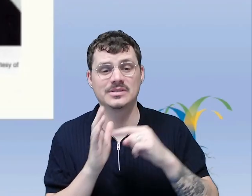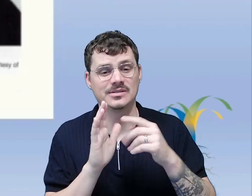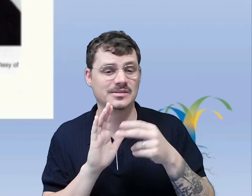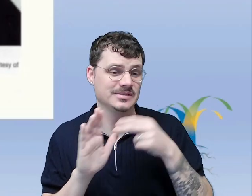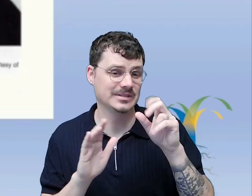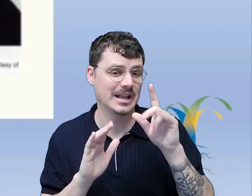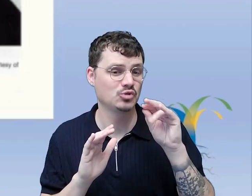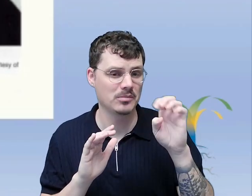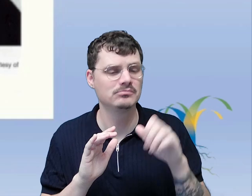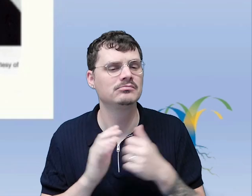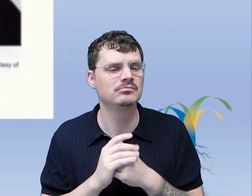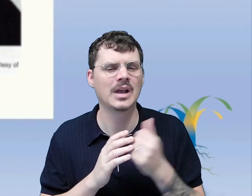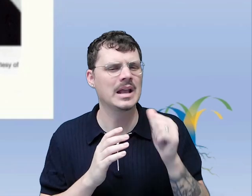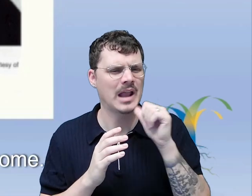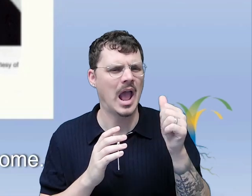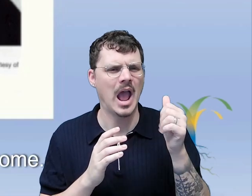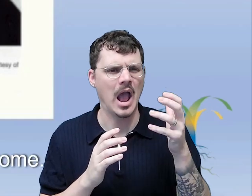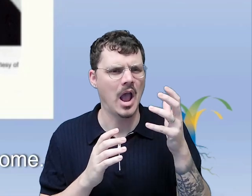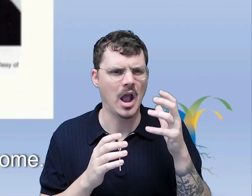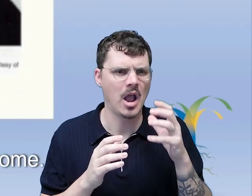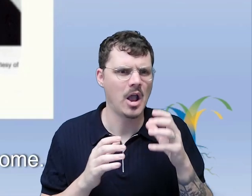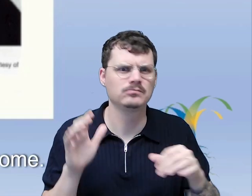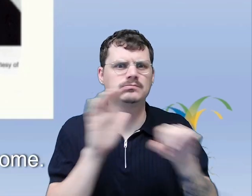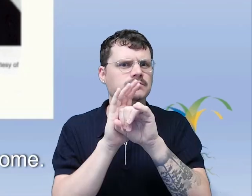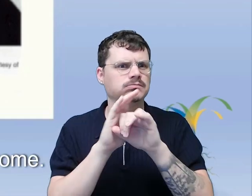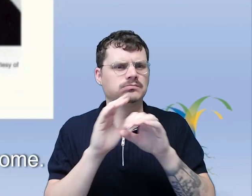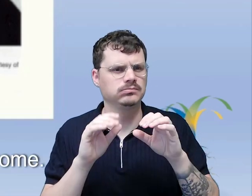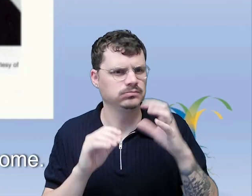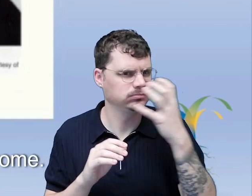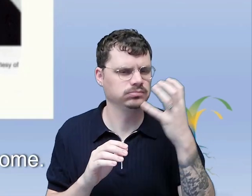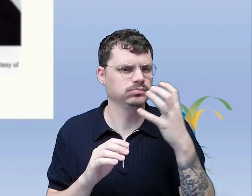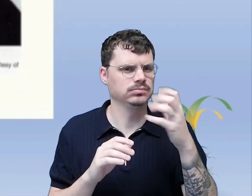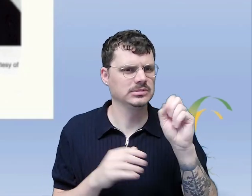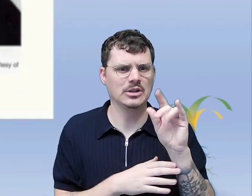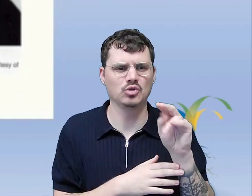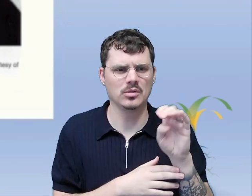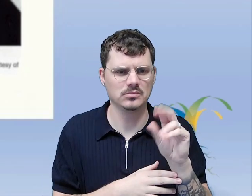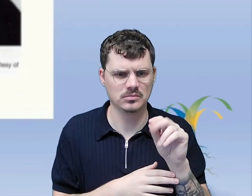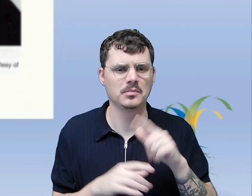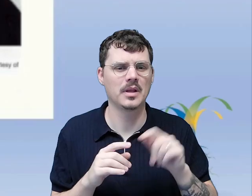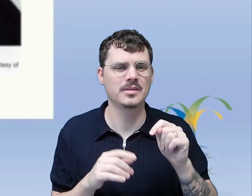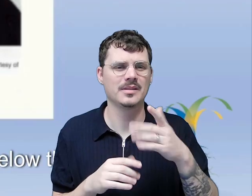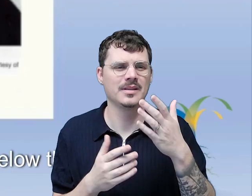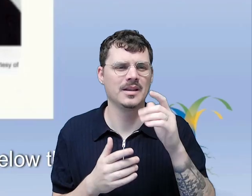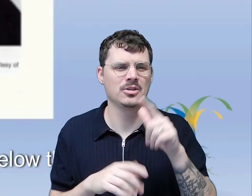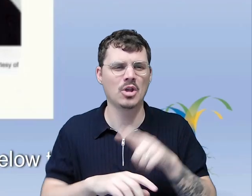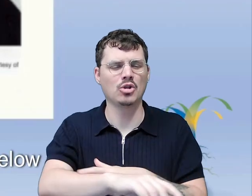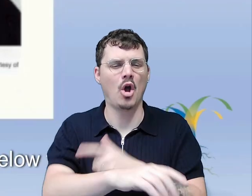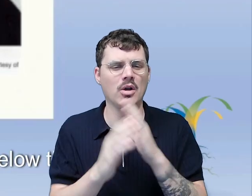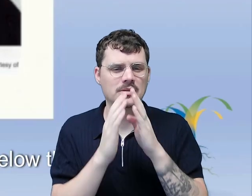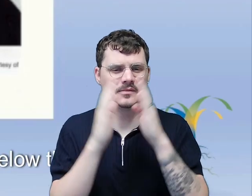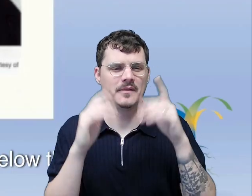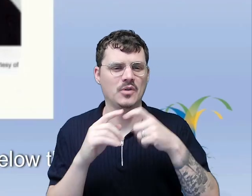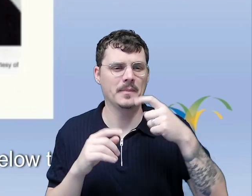syndrome. It's not a particularly dramatic syndrome. The long